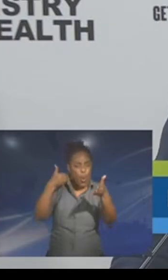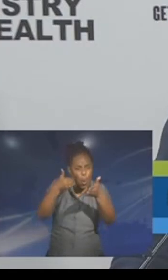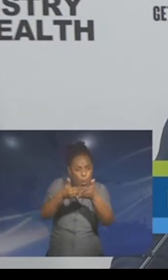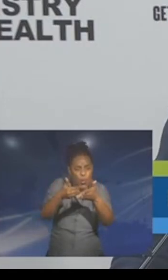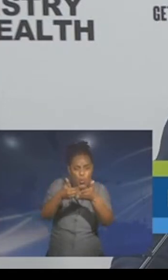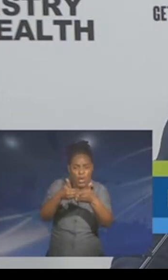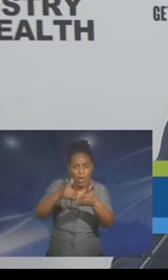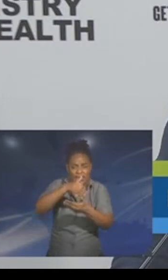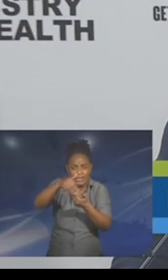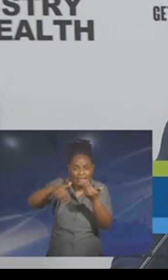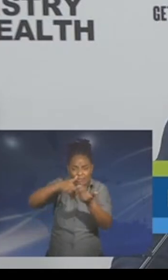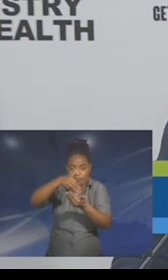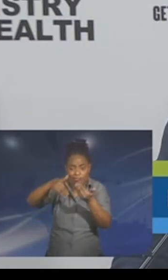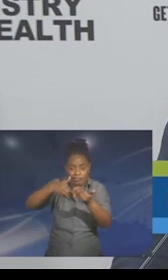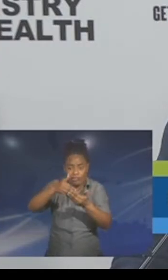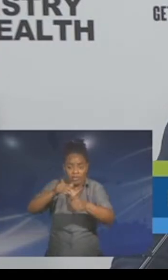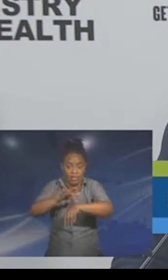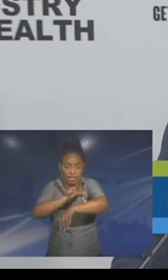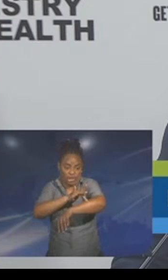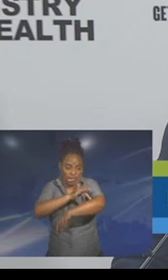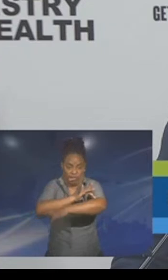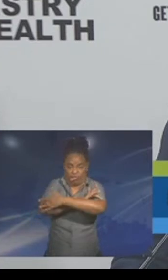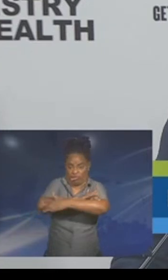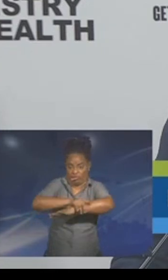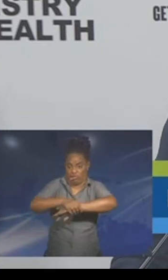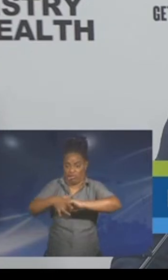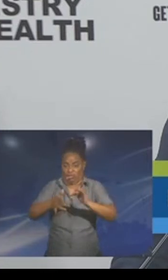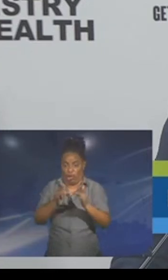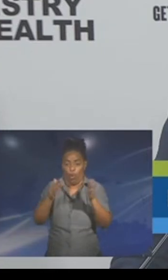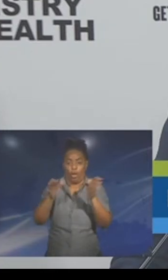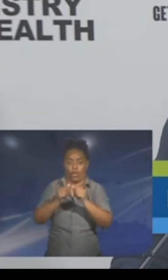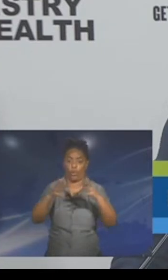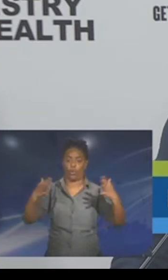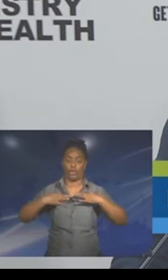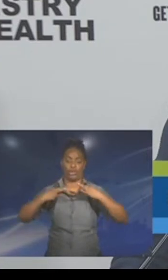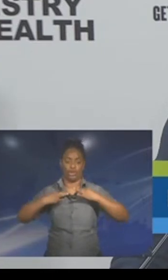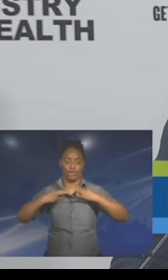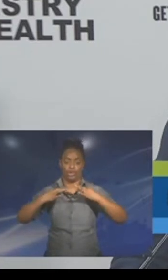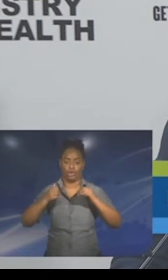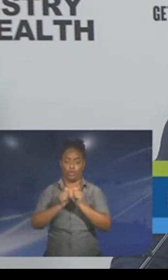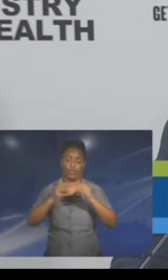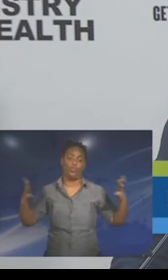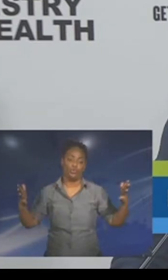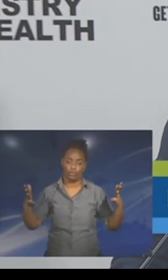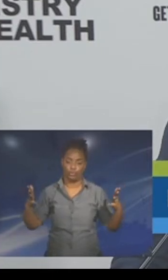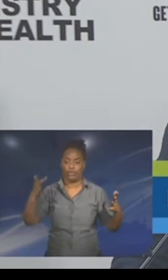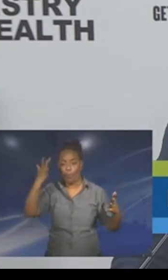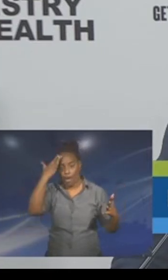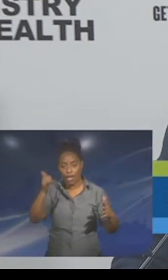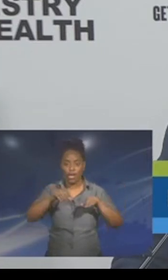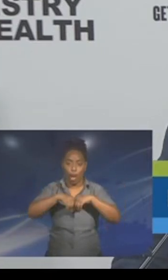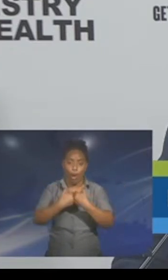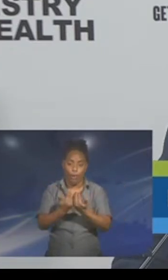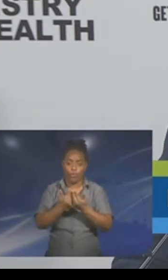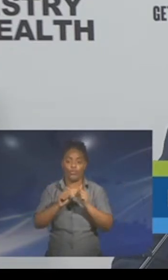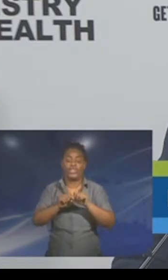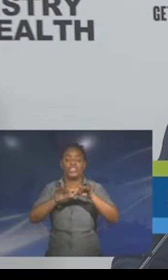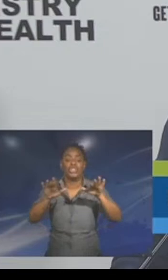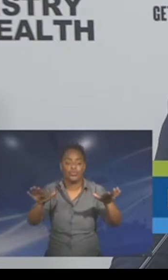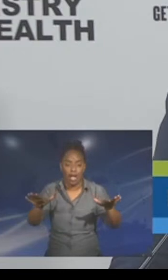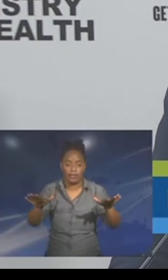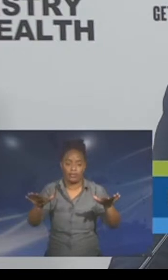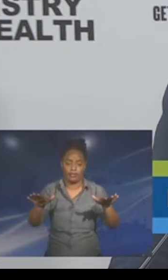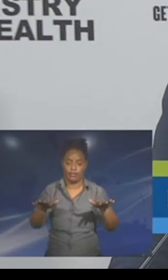close skin-to-skin contact without clothes is where the monkeypox virus could be